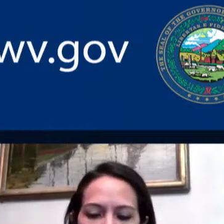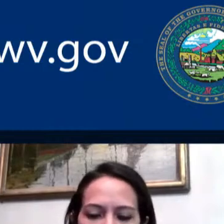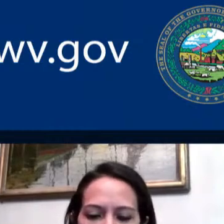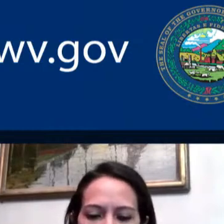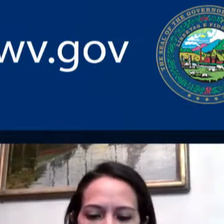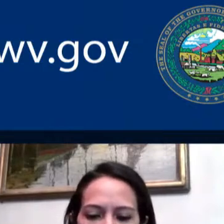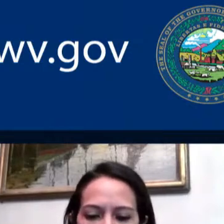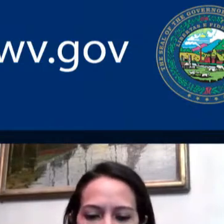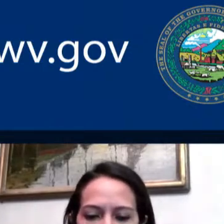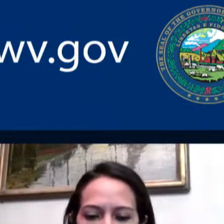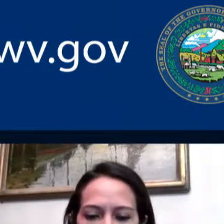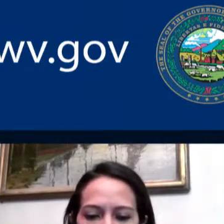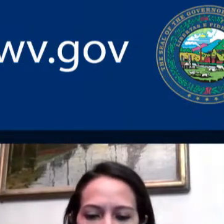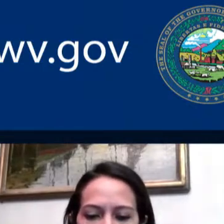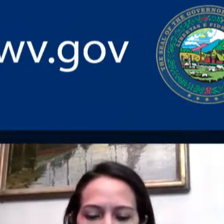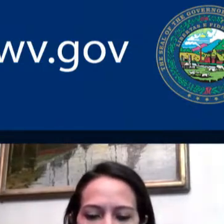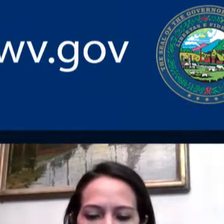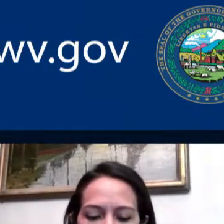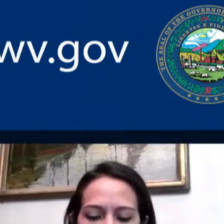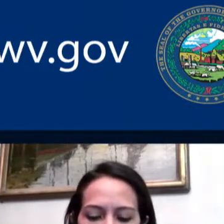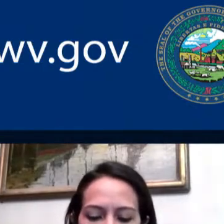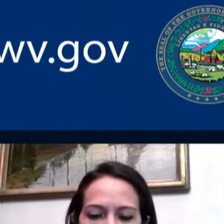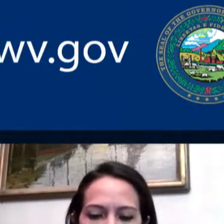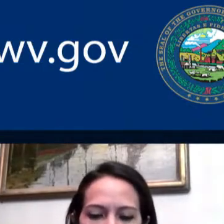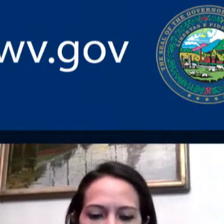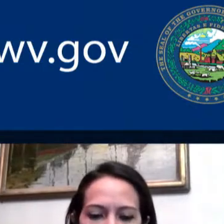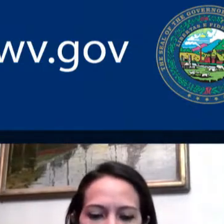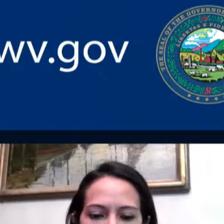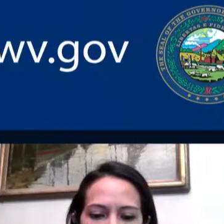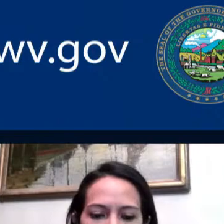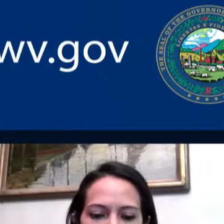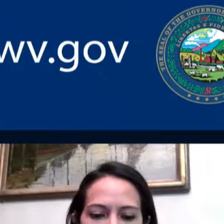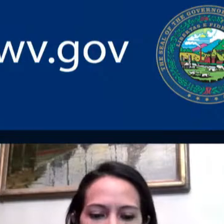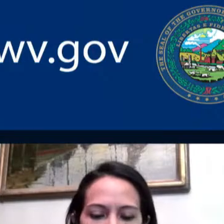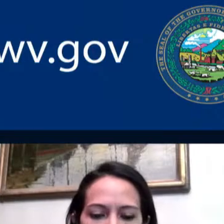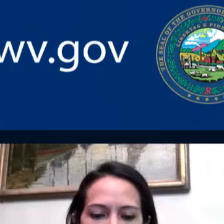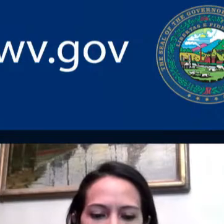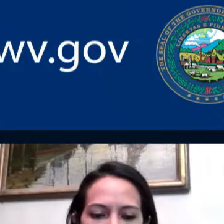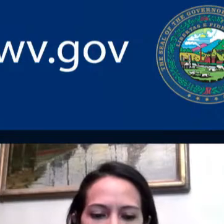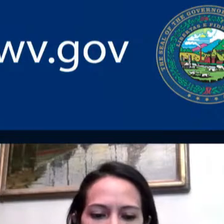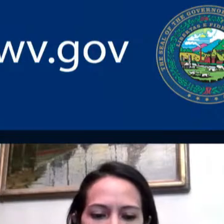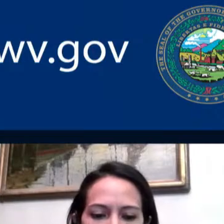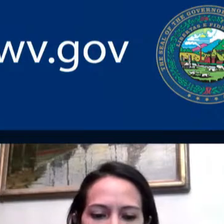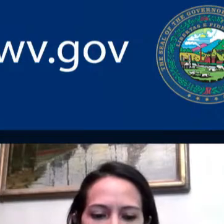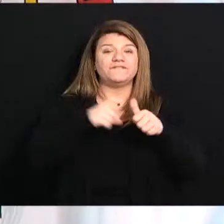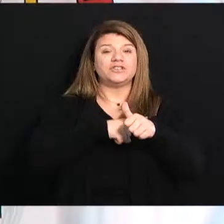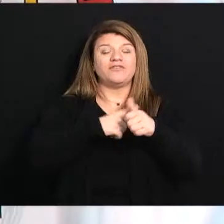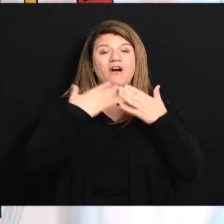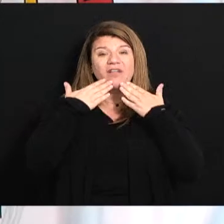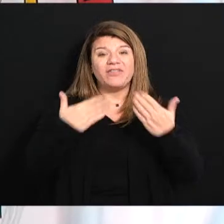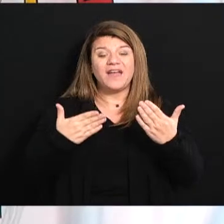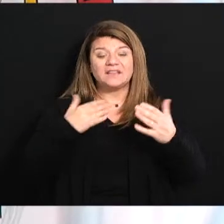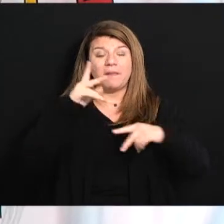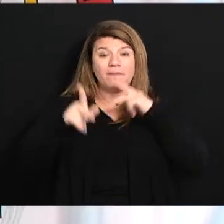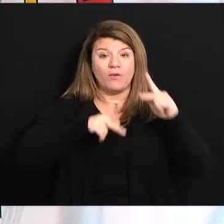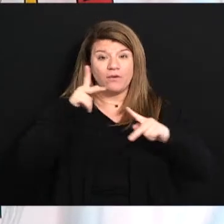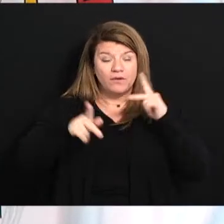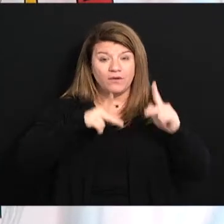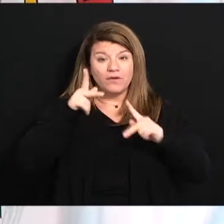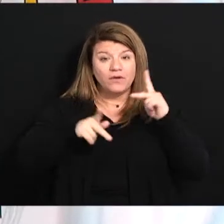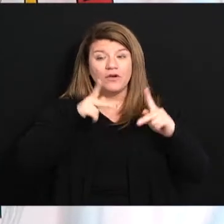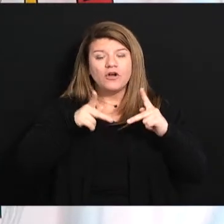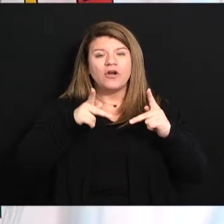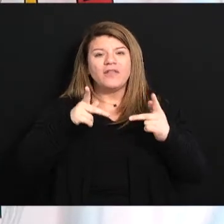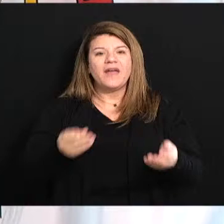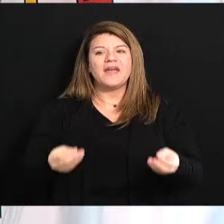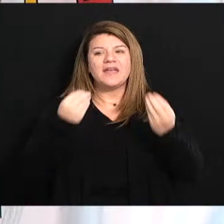All right, thank you, Paul. Governor, I'll turn it back to you. Well, first of all, again, thanks to all the people, that, gave